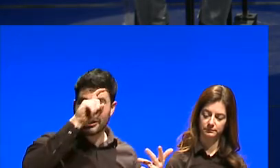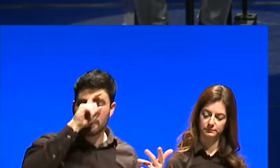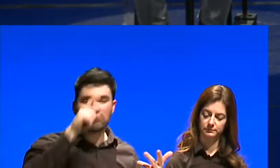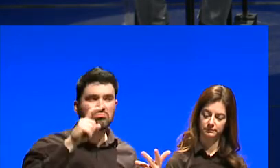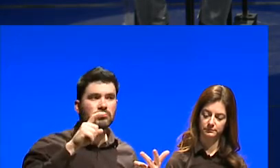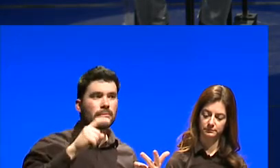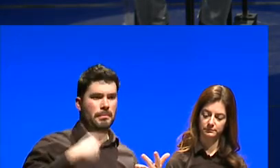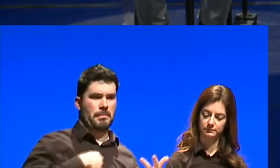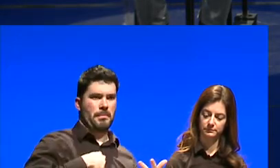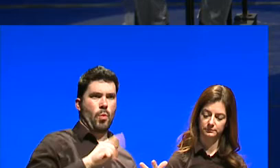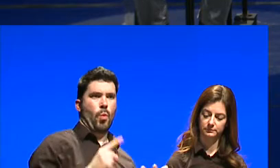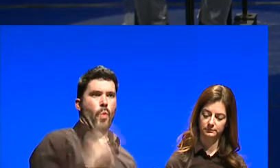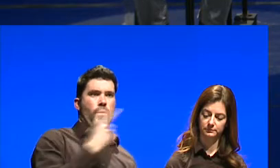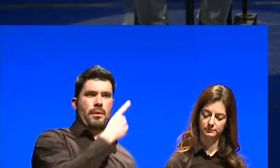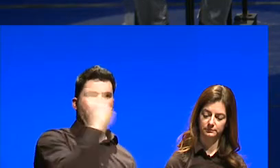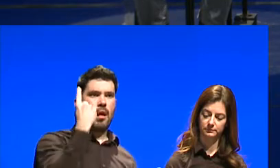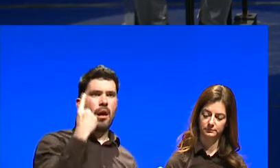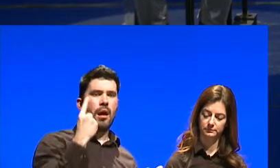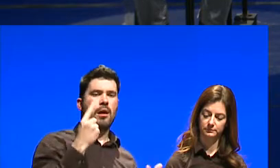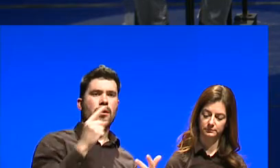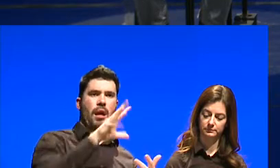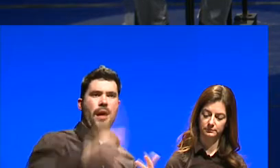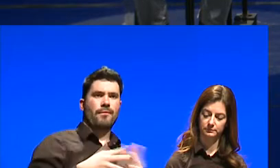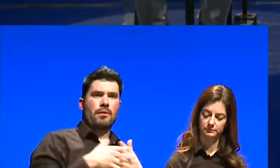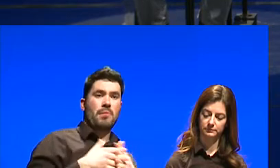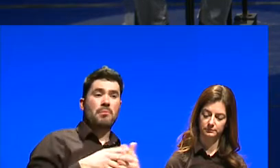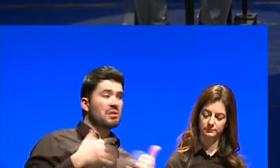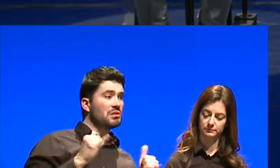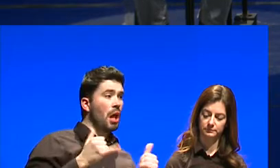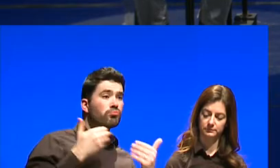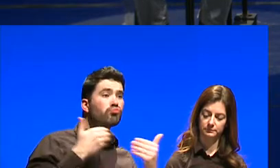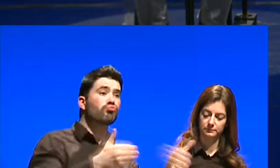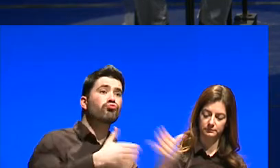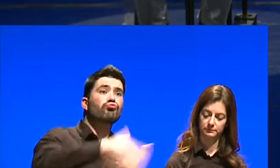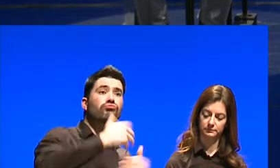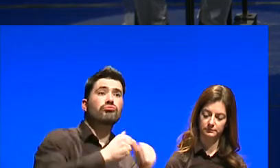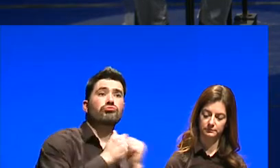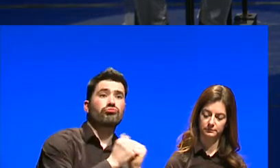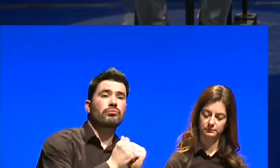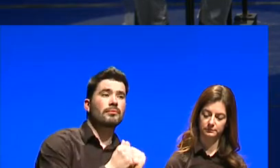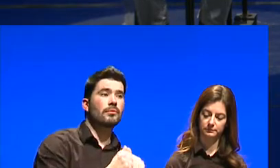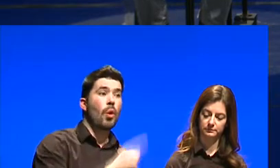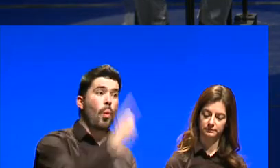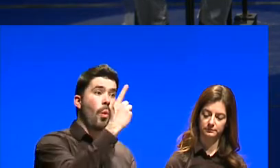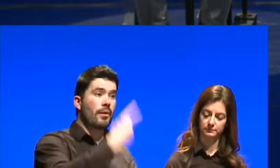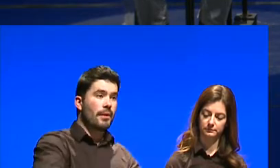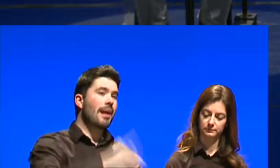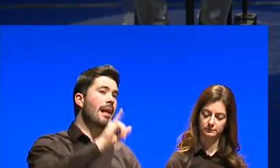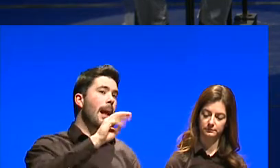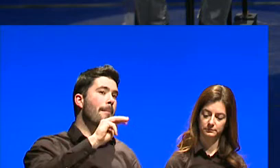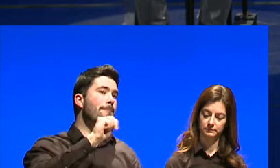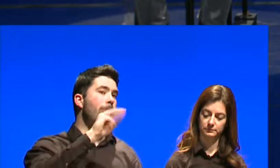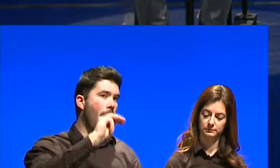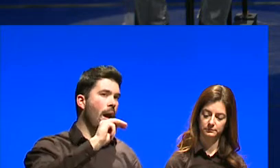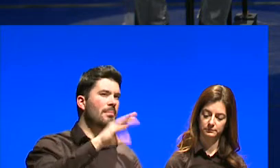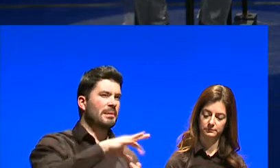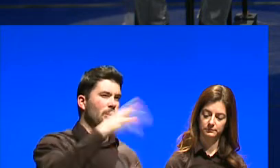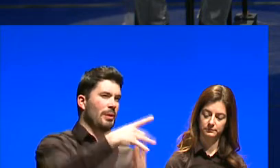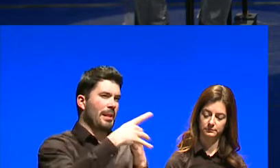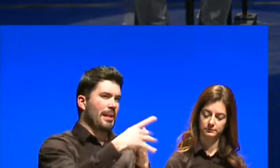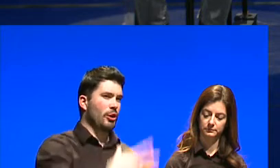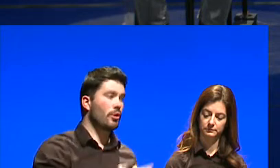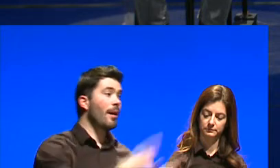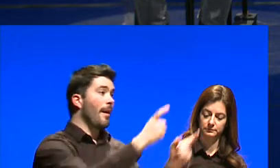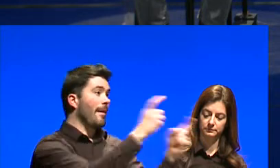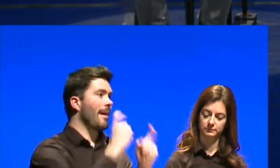the only African American in the class, but everyone gets along. One day, my imam, he is a spiritual teacher, gives me a